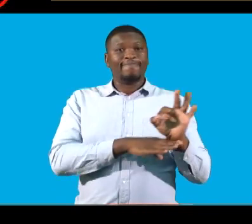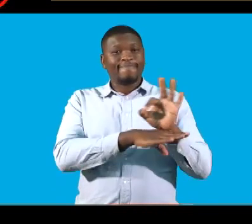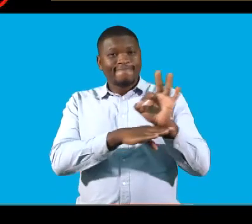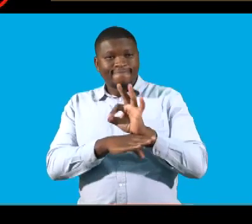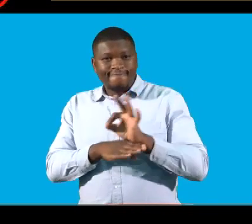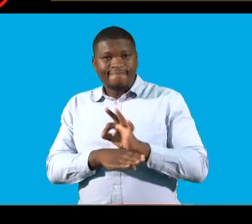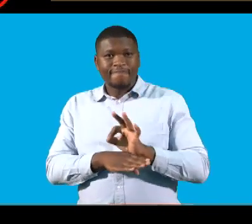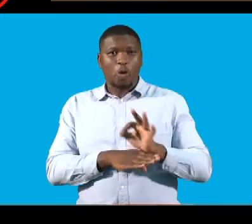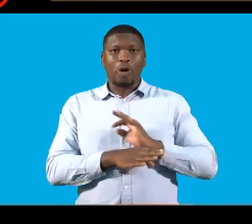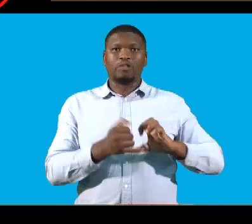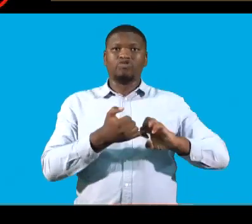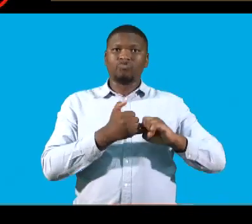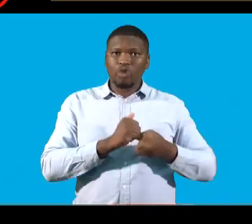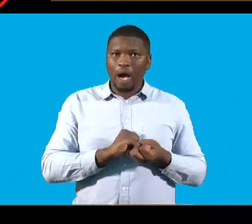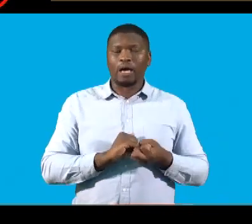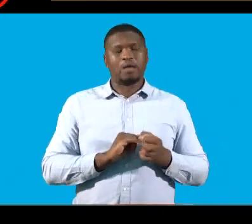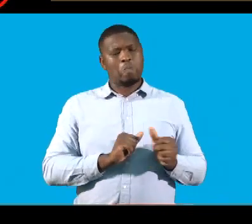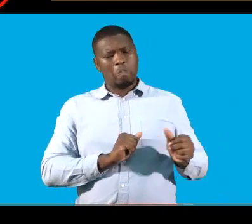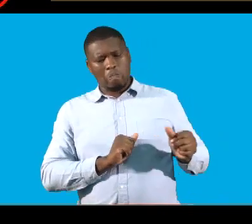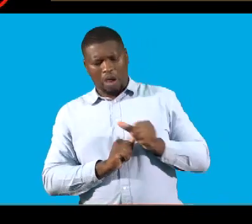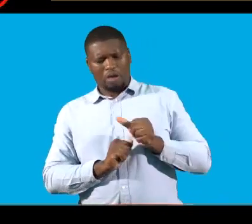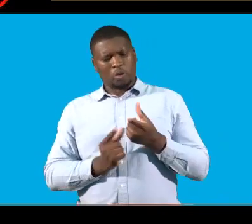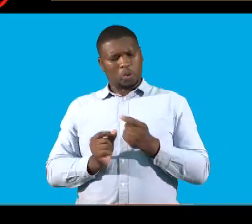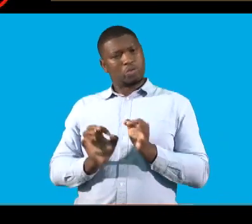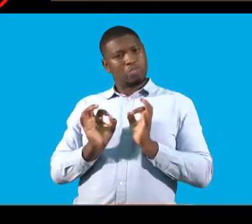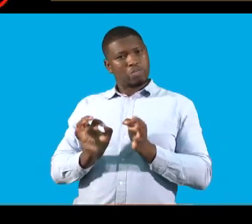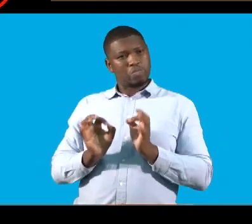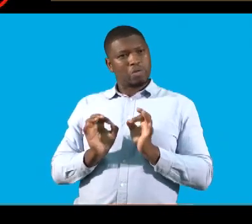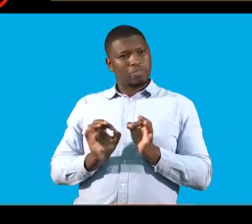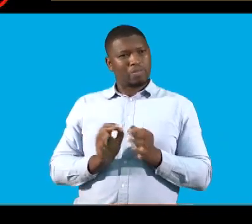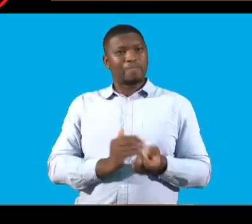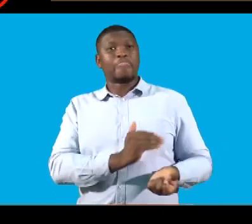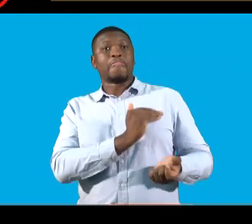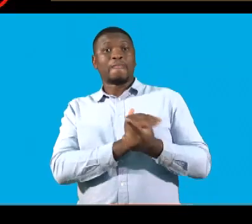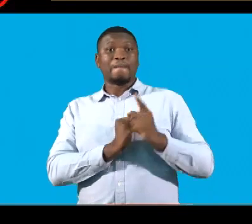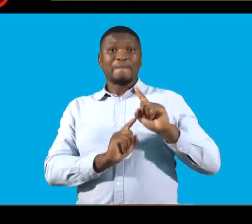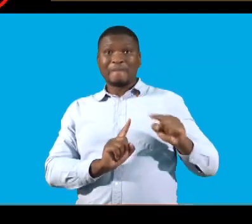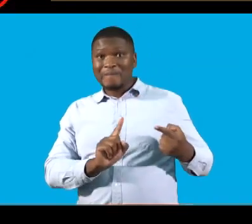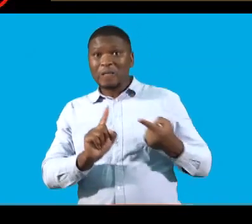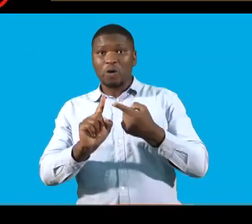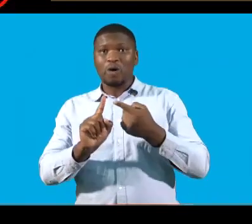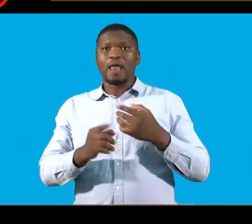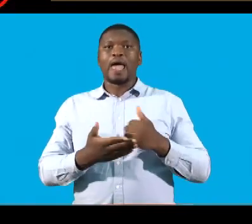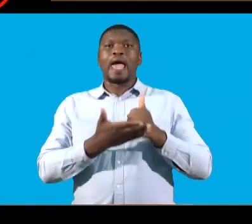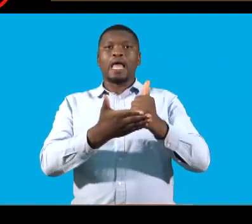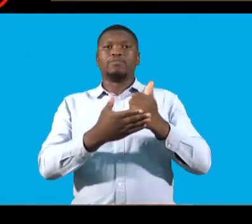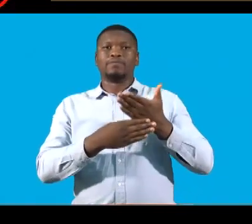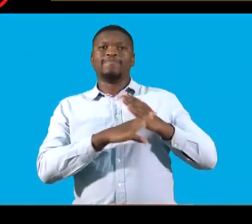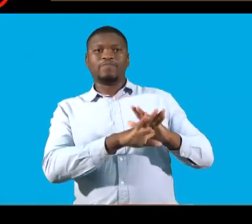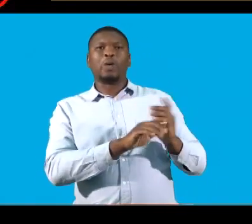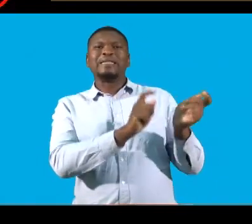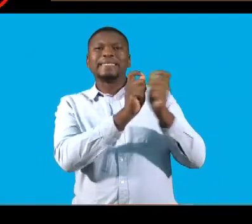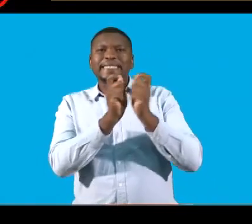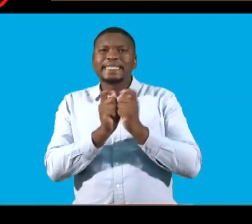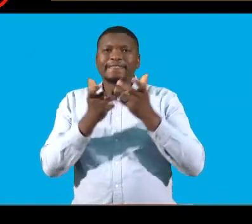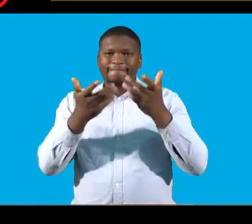plan to rechristen himself, so that means to rename himself, at Petit Seminar enables him to